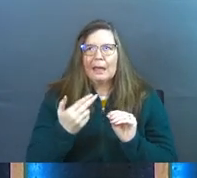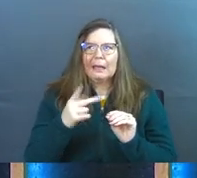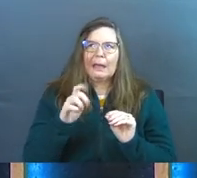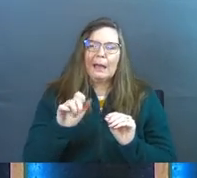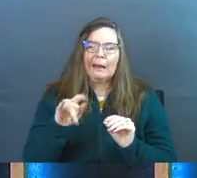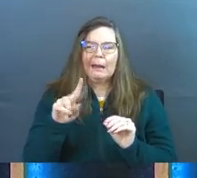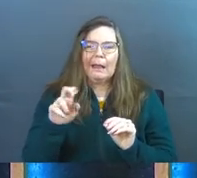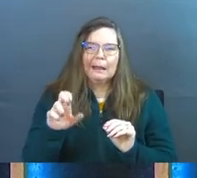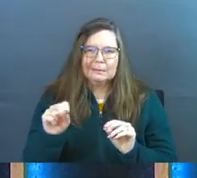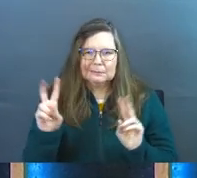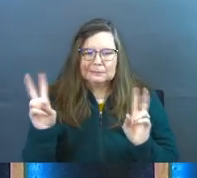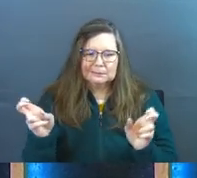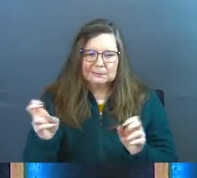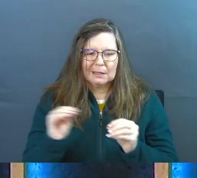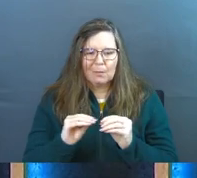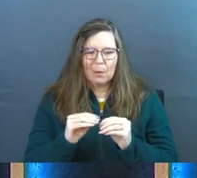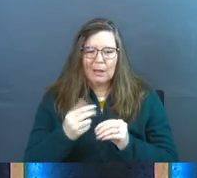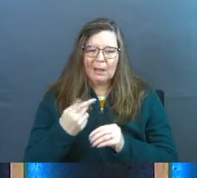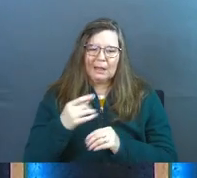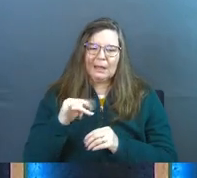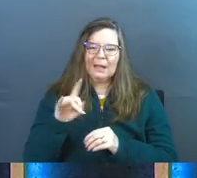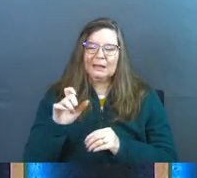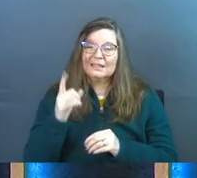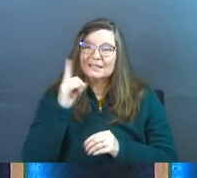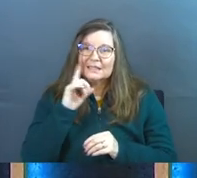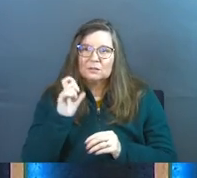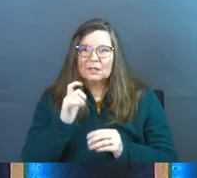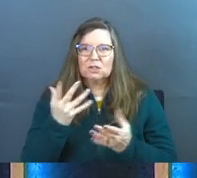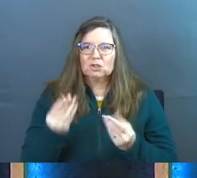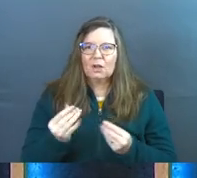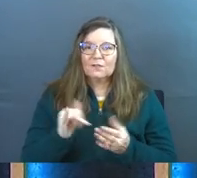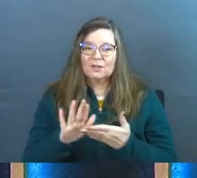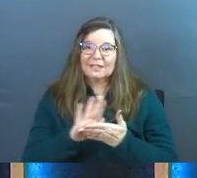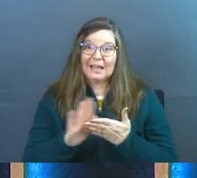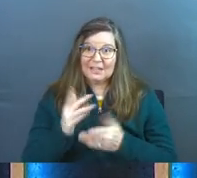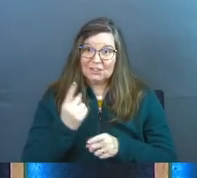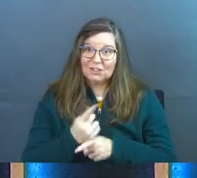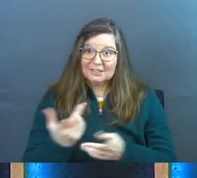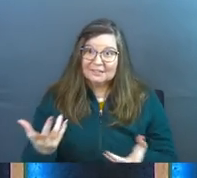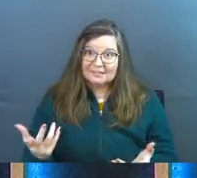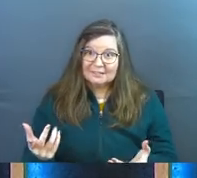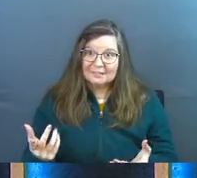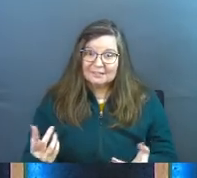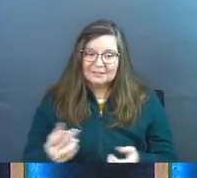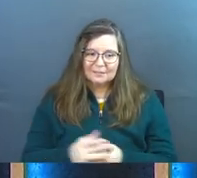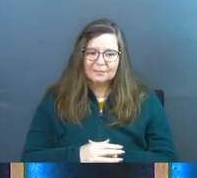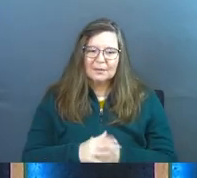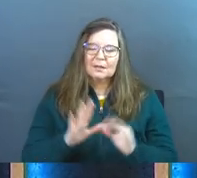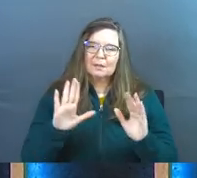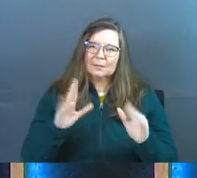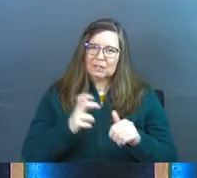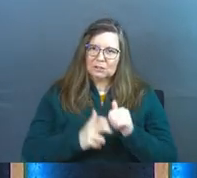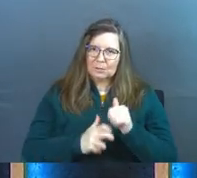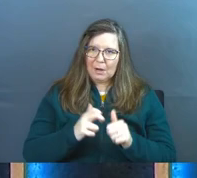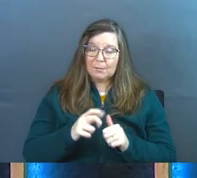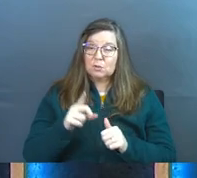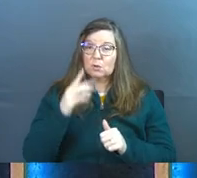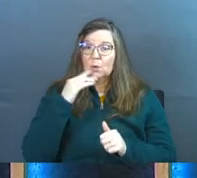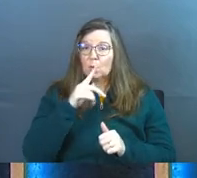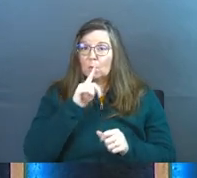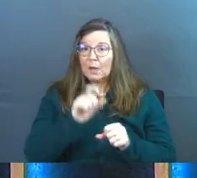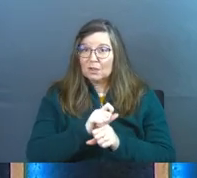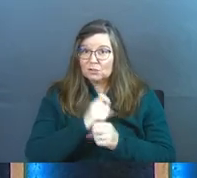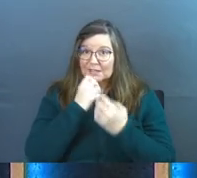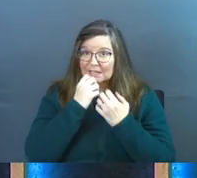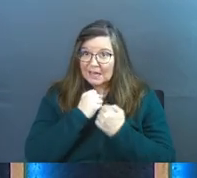guidelines. They're more like guidelines. It sounds so much softer and nicer, doesn't it? But here's the problem. Do you know who